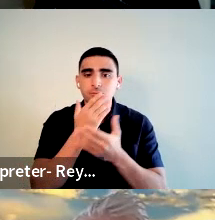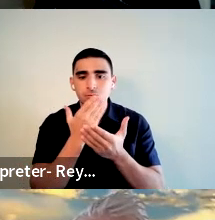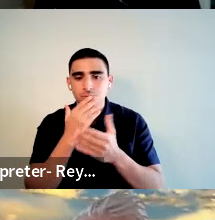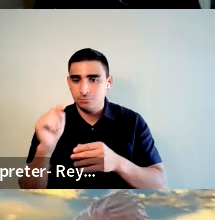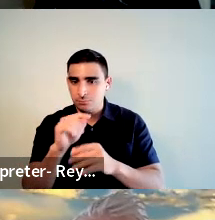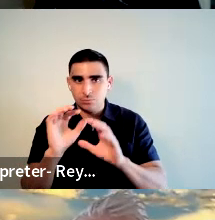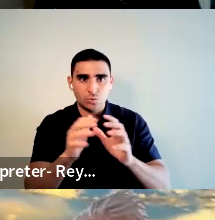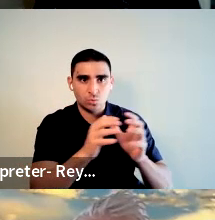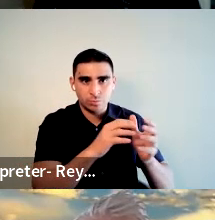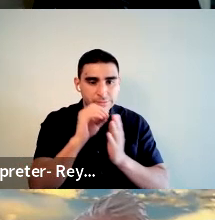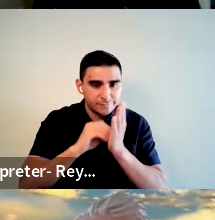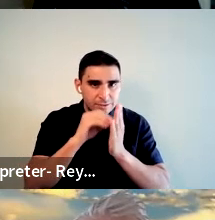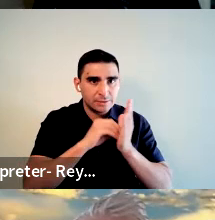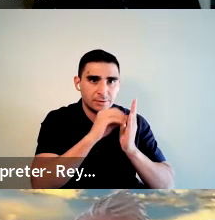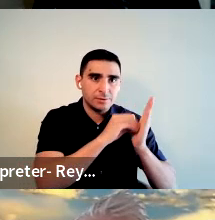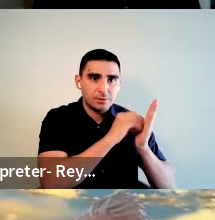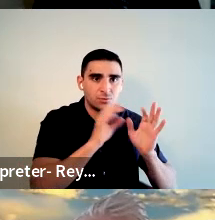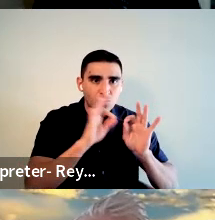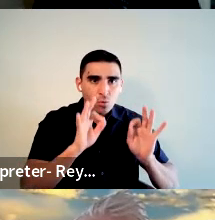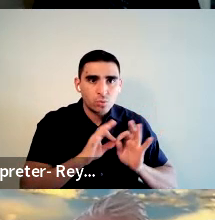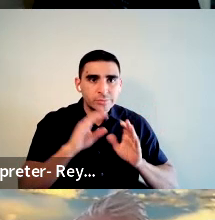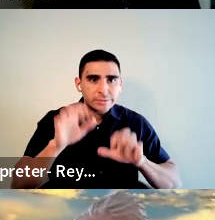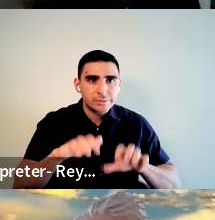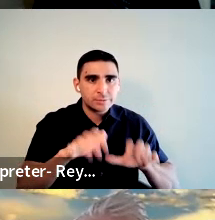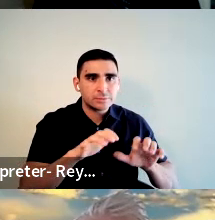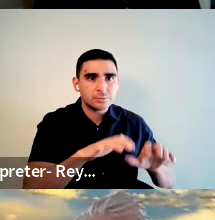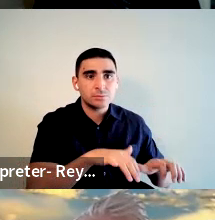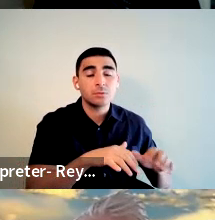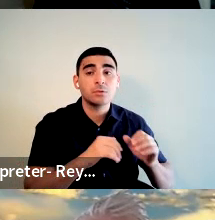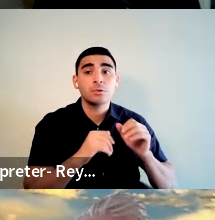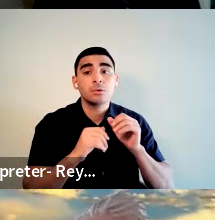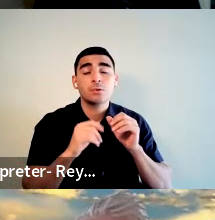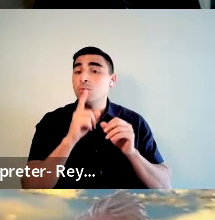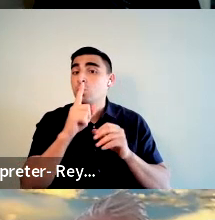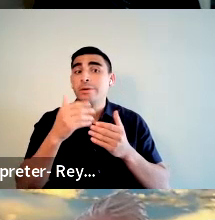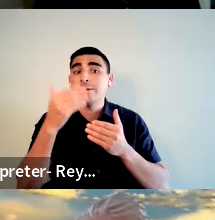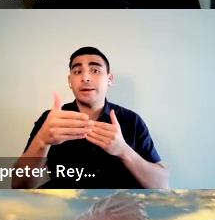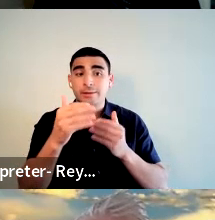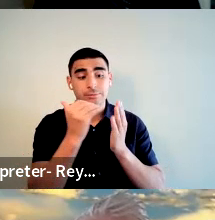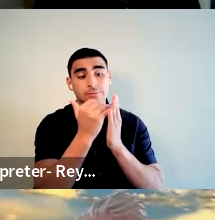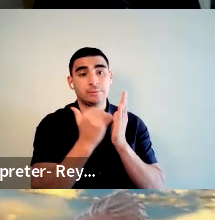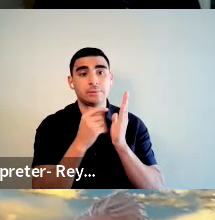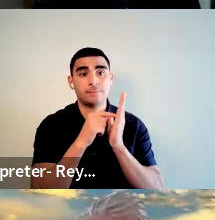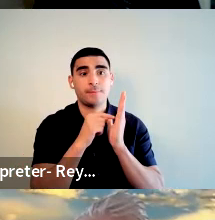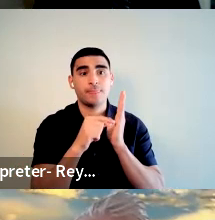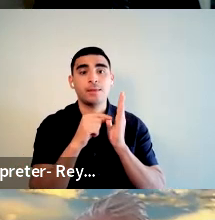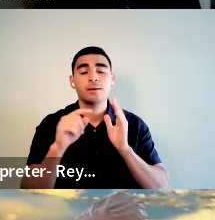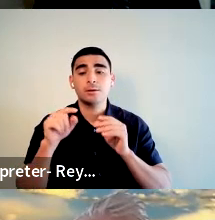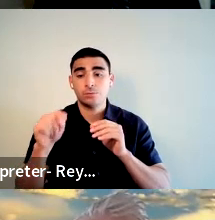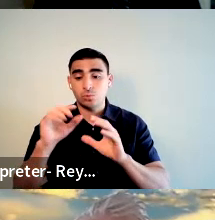fill out those forms. But the intention for the next agenda item is for the subgroup